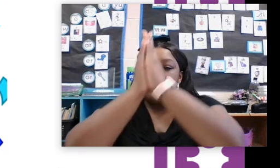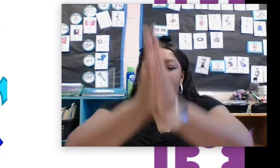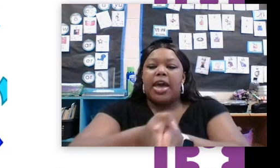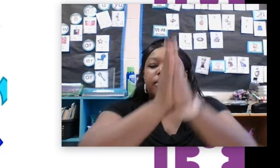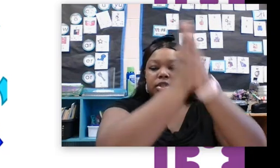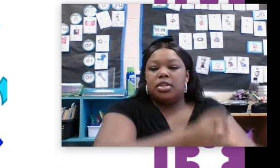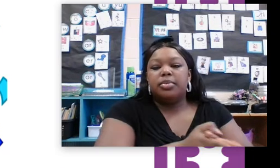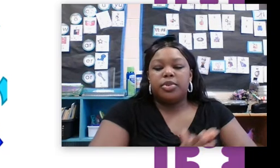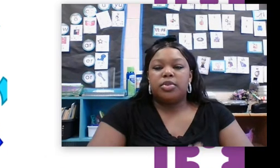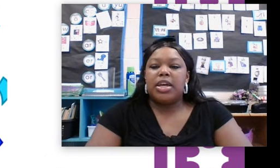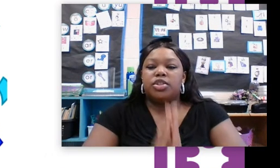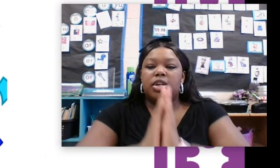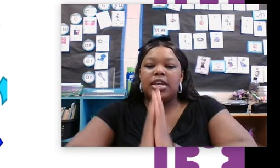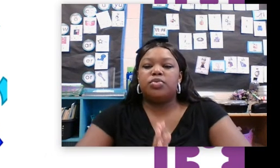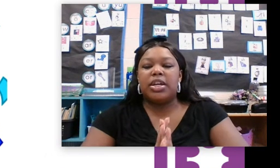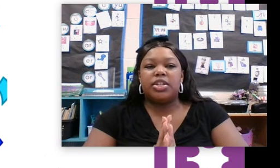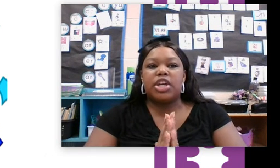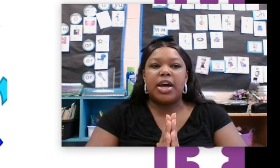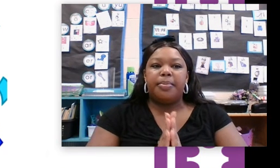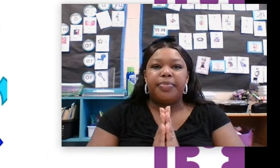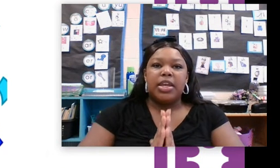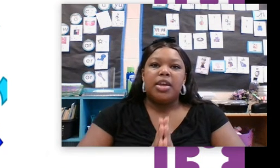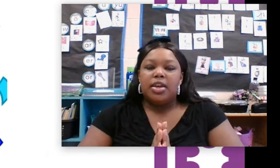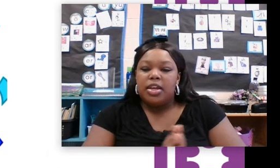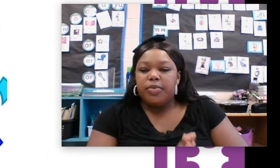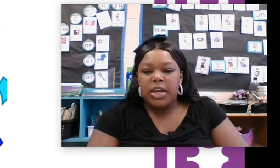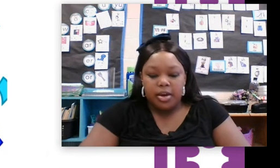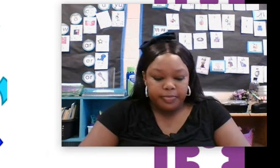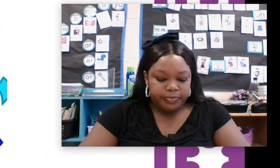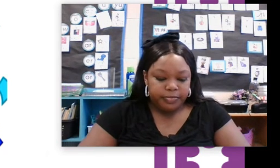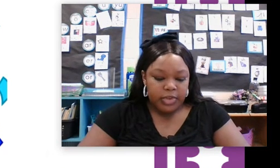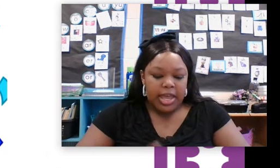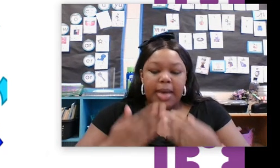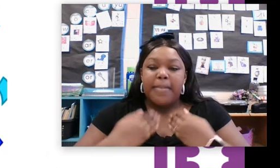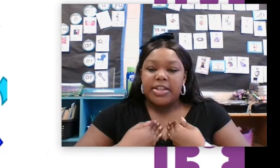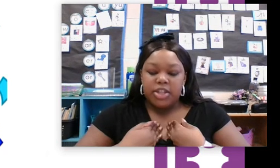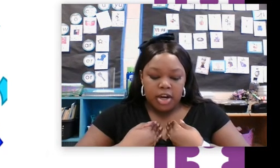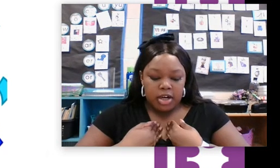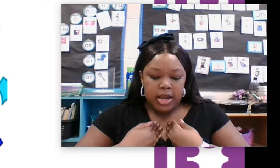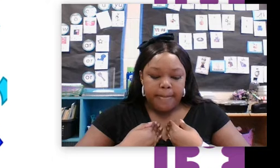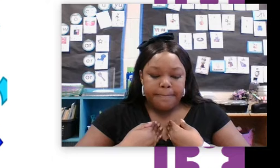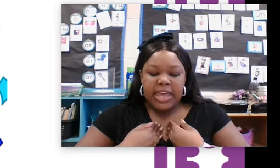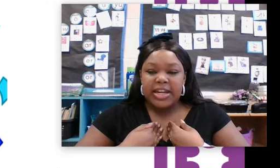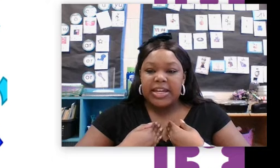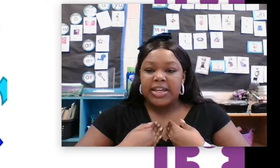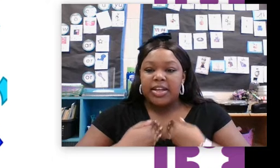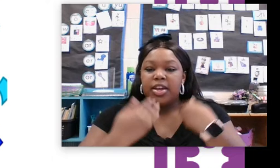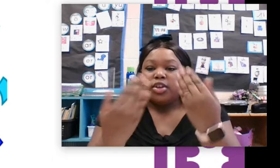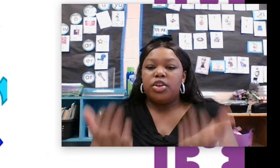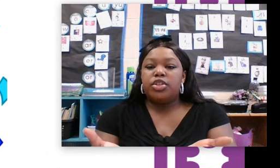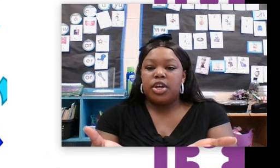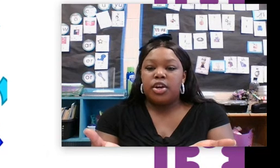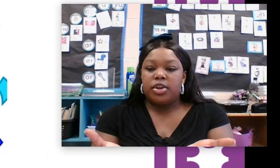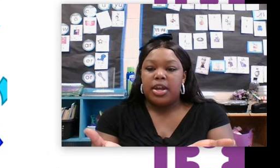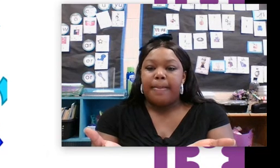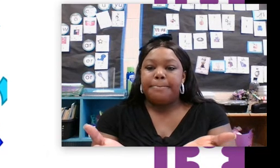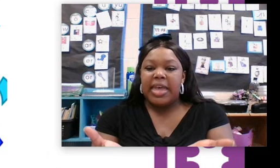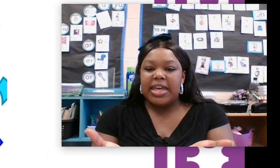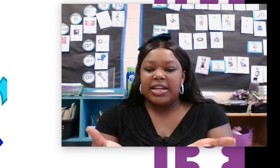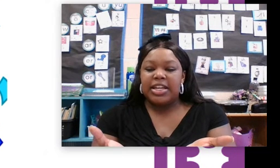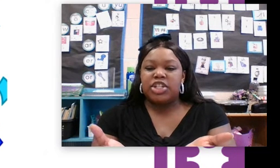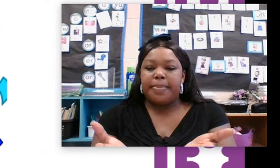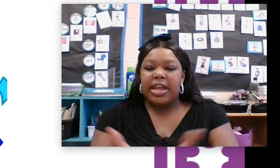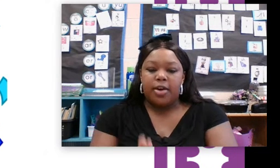want you to chop out the syllables, alright? Get your hands ready to chop. Here we go. My turn, pedaling. Your turn,